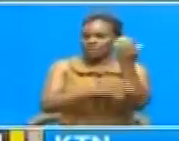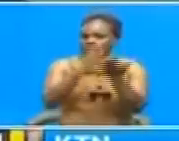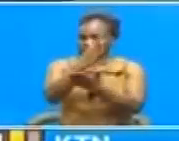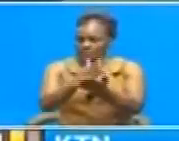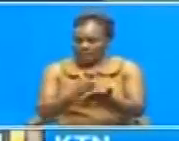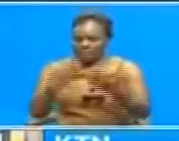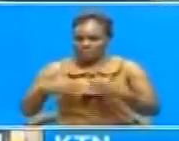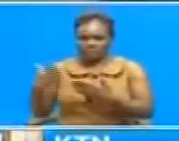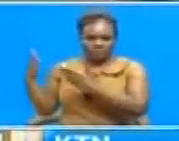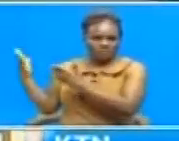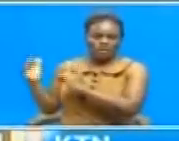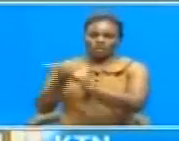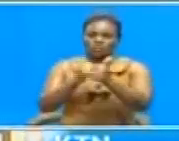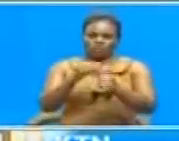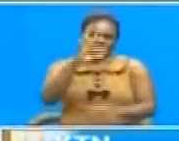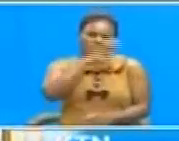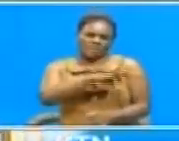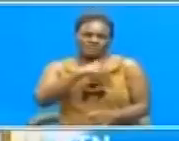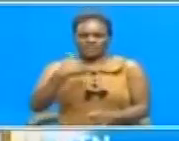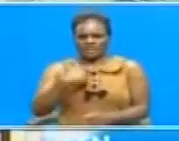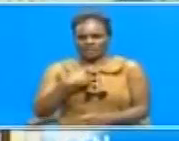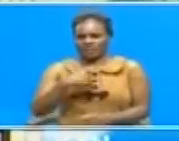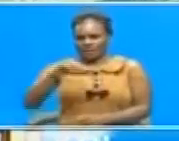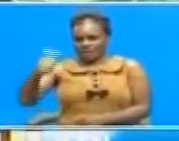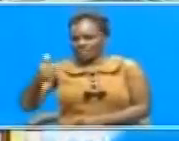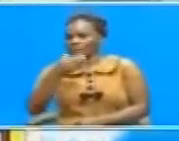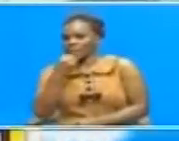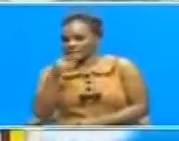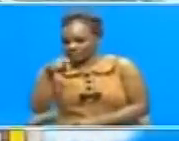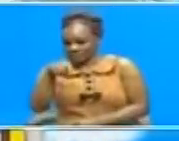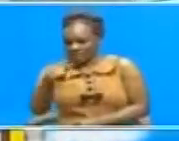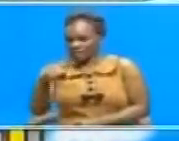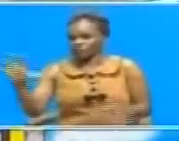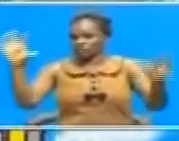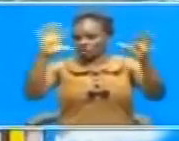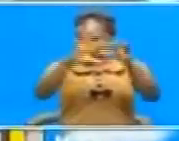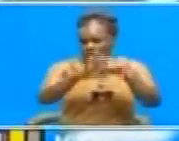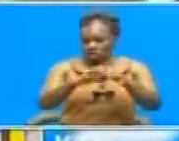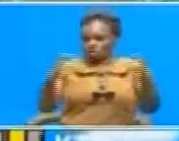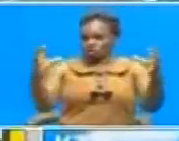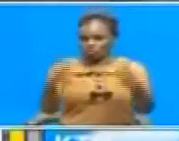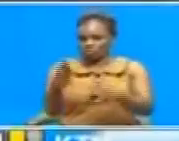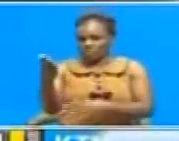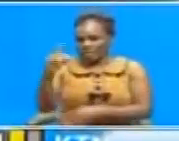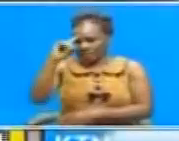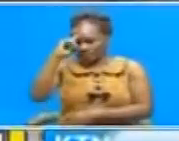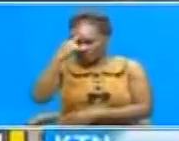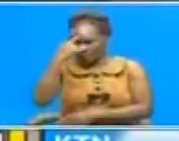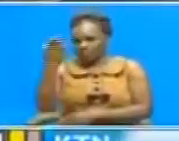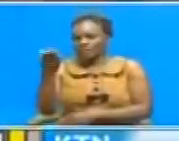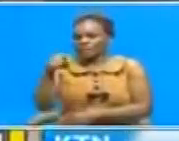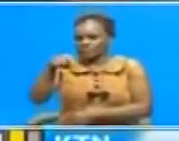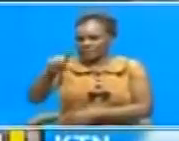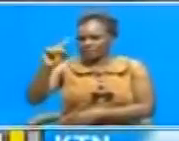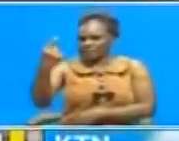kabaddi players, the sport is already bearing fruits. Simon Kabura is among players who are enjoying the sweet fruits of their labor and self-belief. Kibura